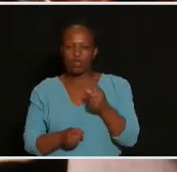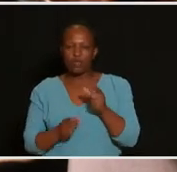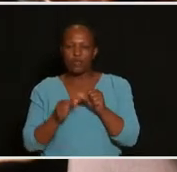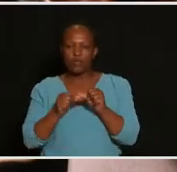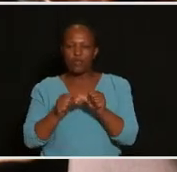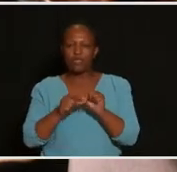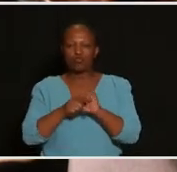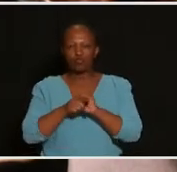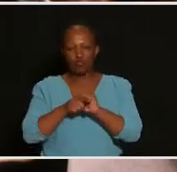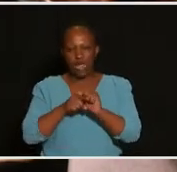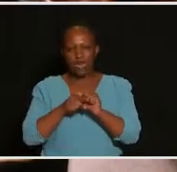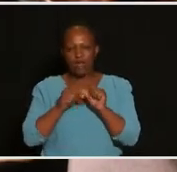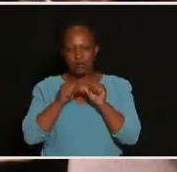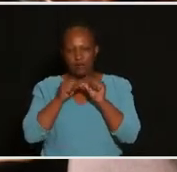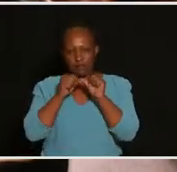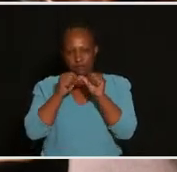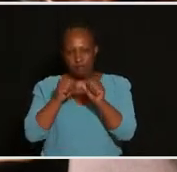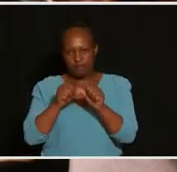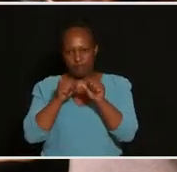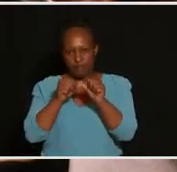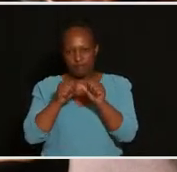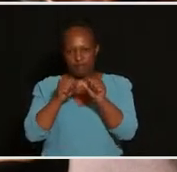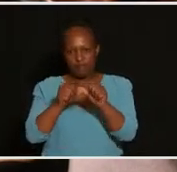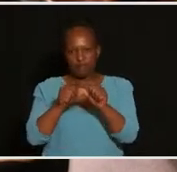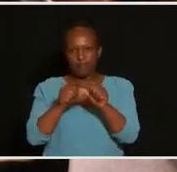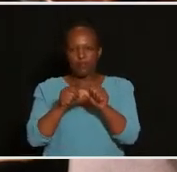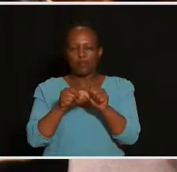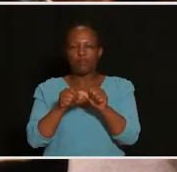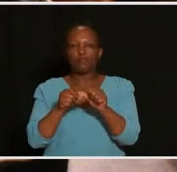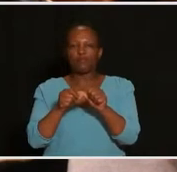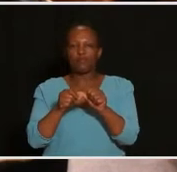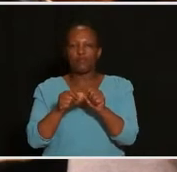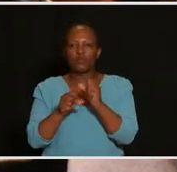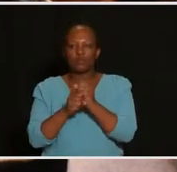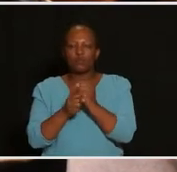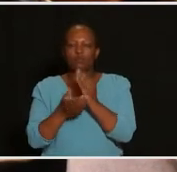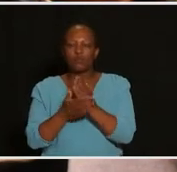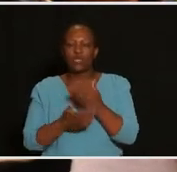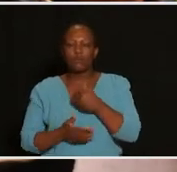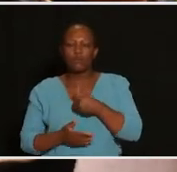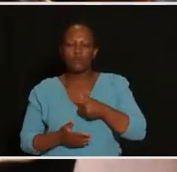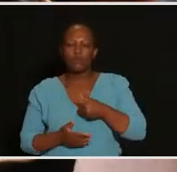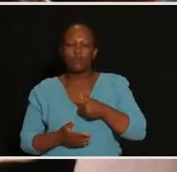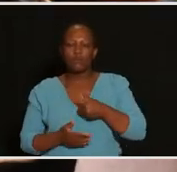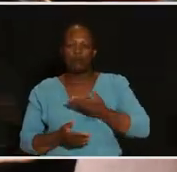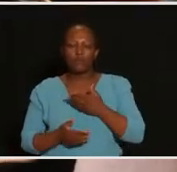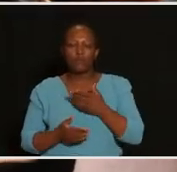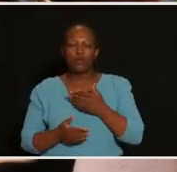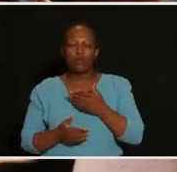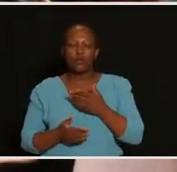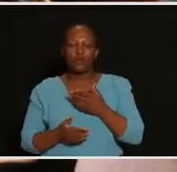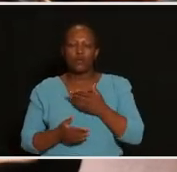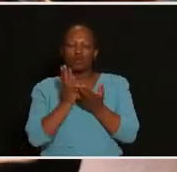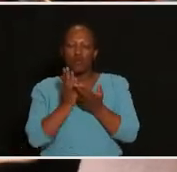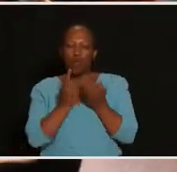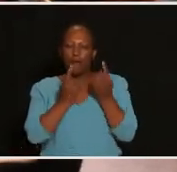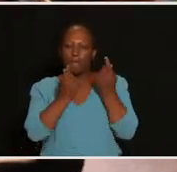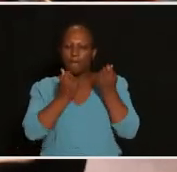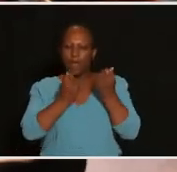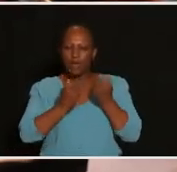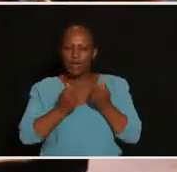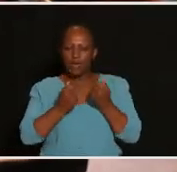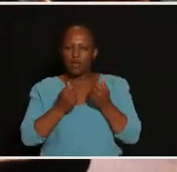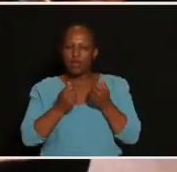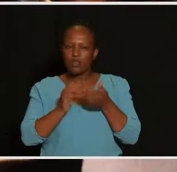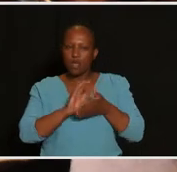training as this will secure parents and will make sure that the school funds are in in